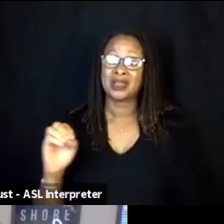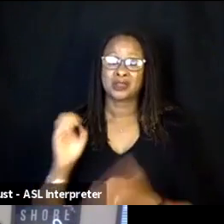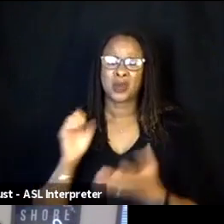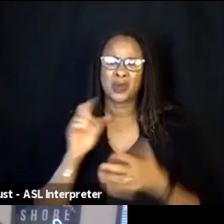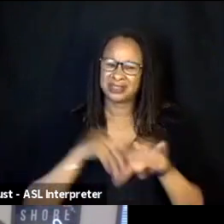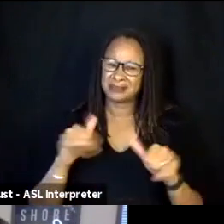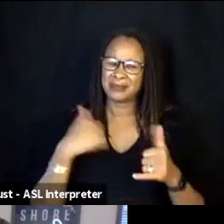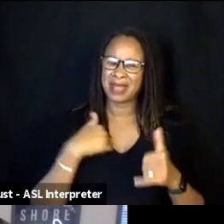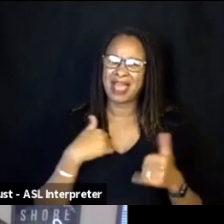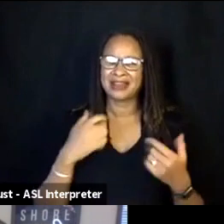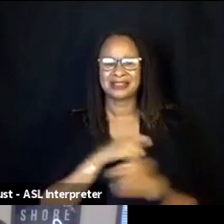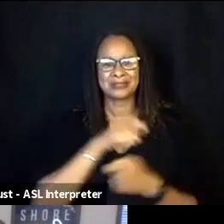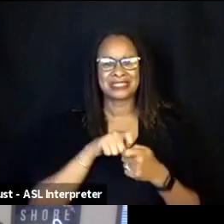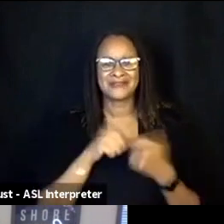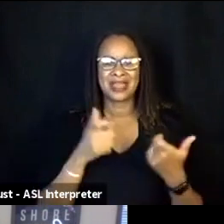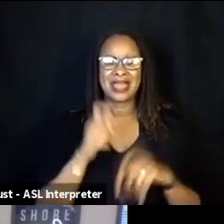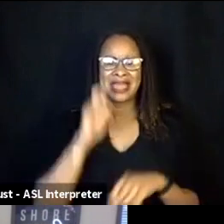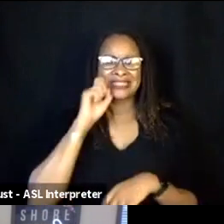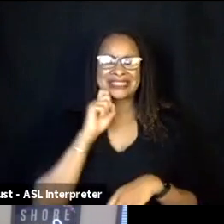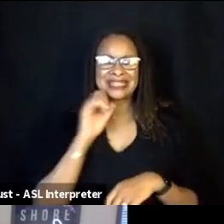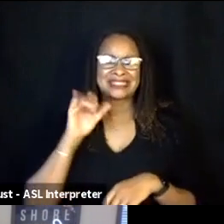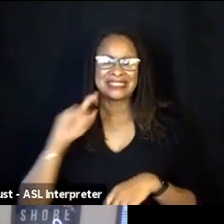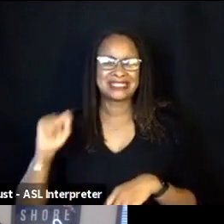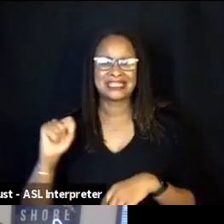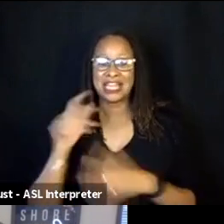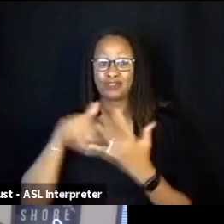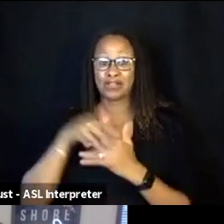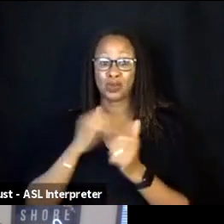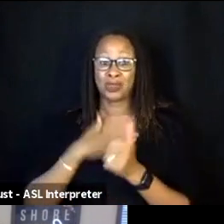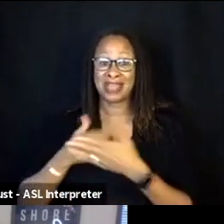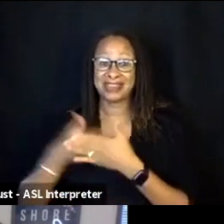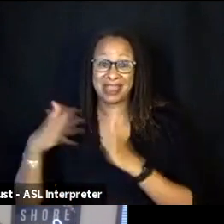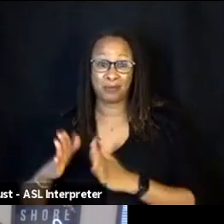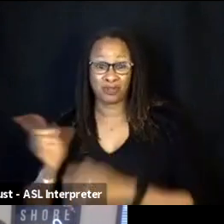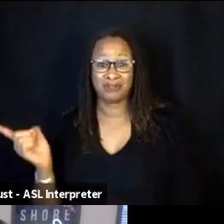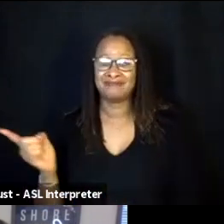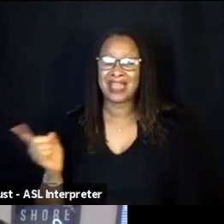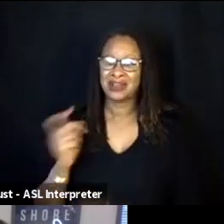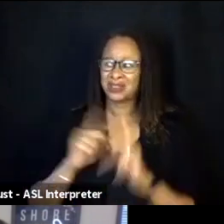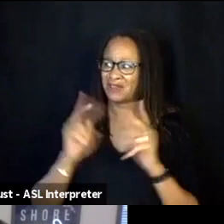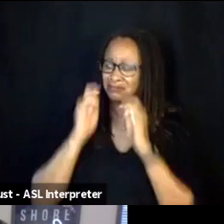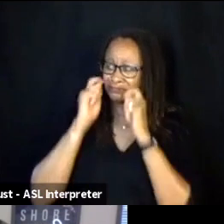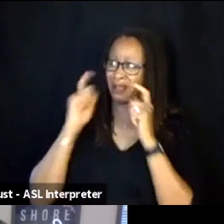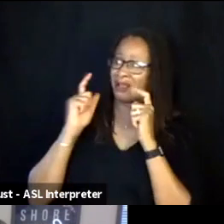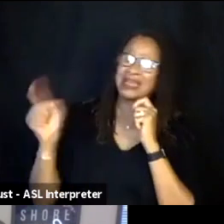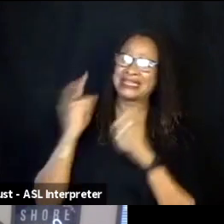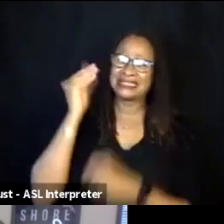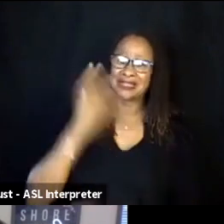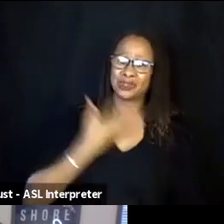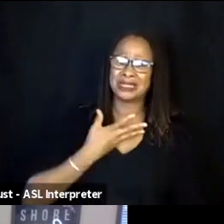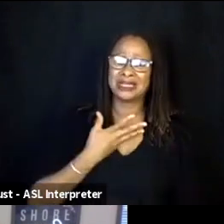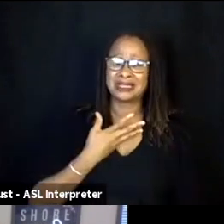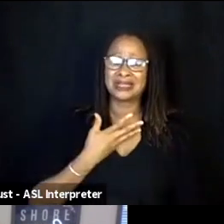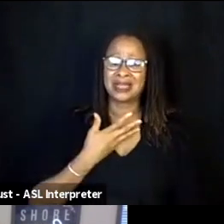time, I had a particularly sexist interaction with my neighbor. And it was a very eye-opening comment that he said to me.